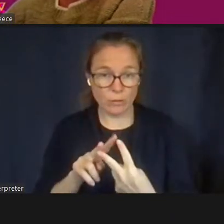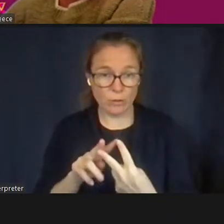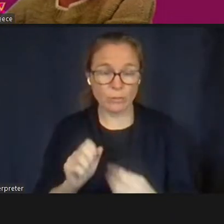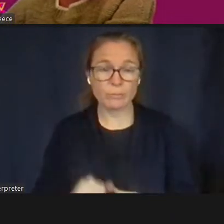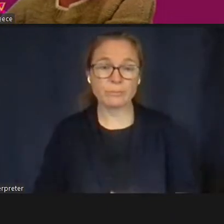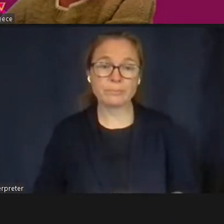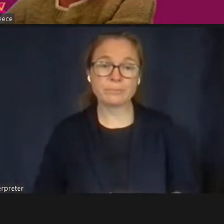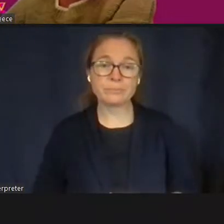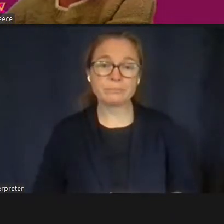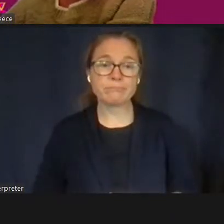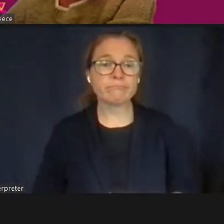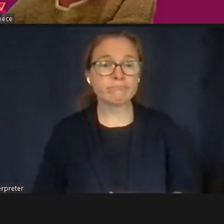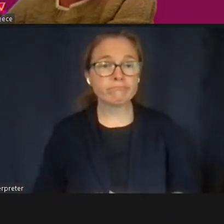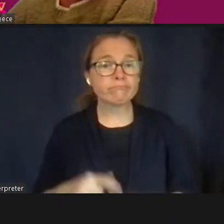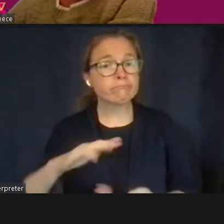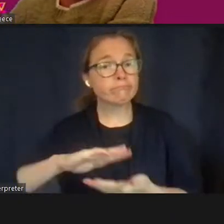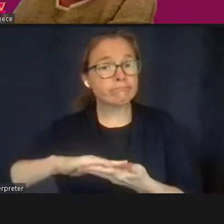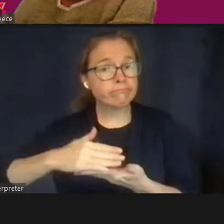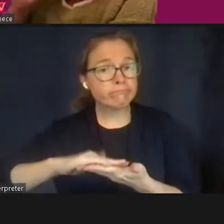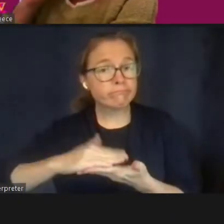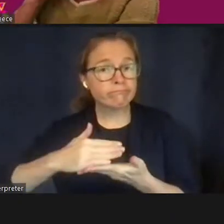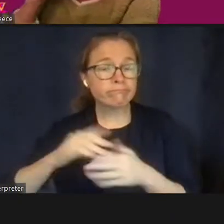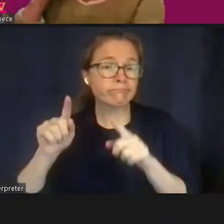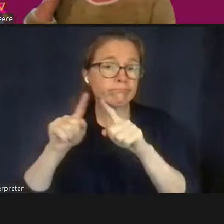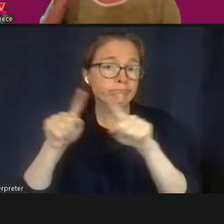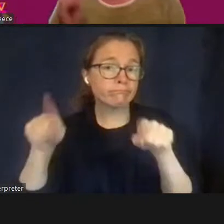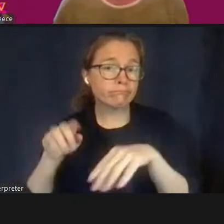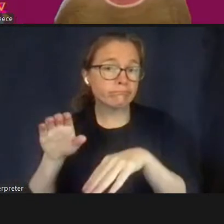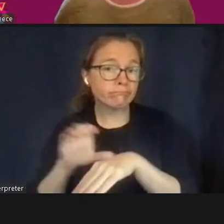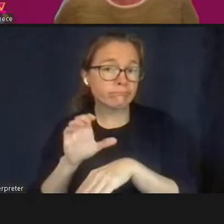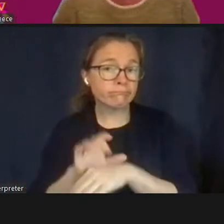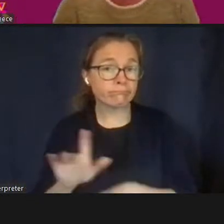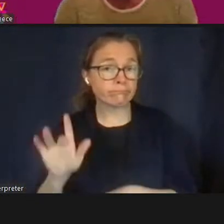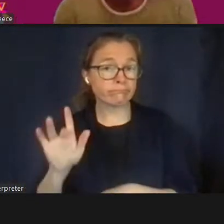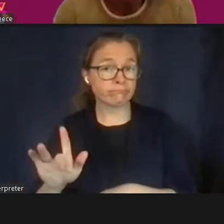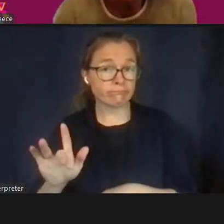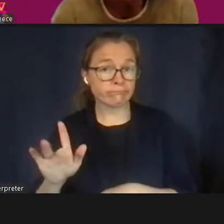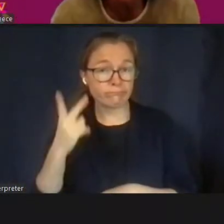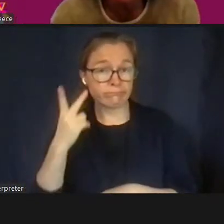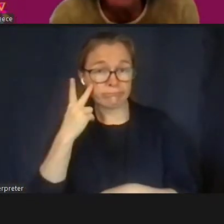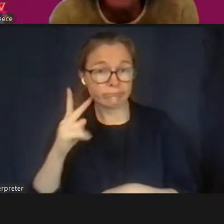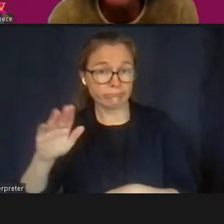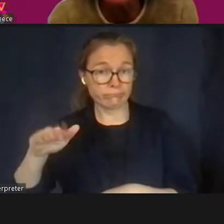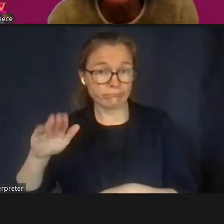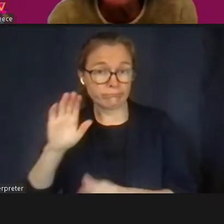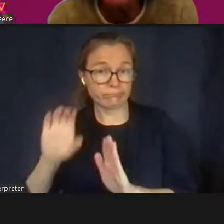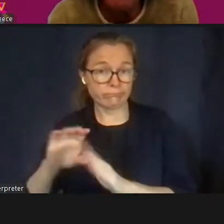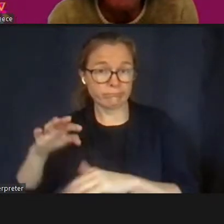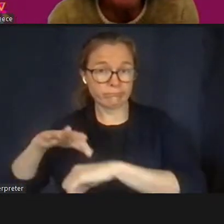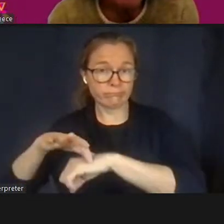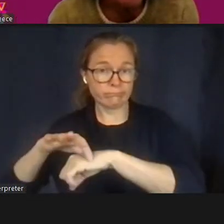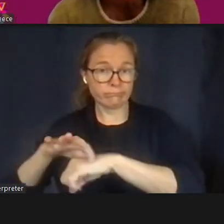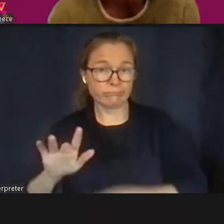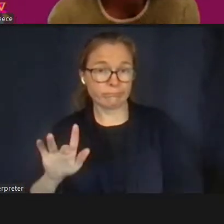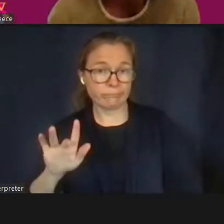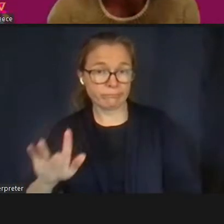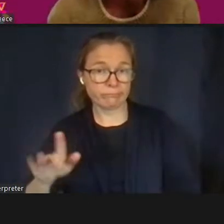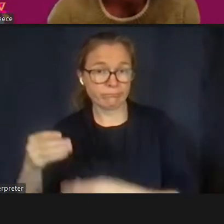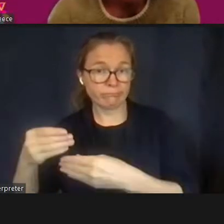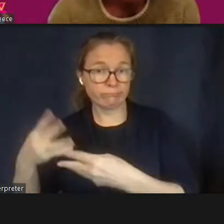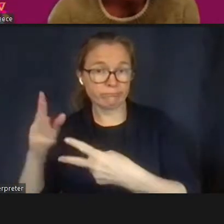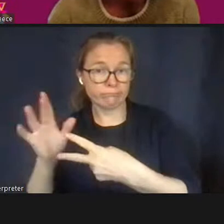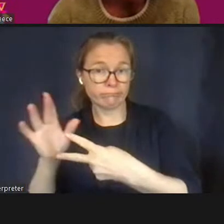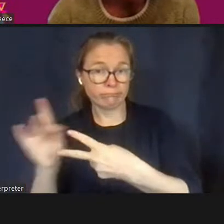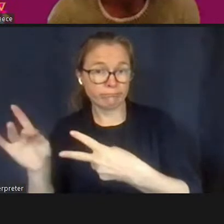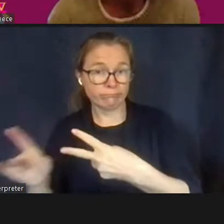a desktop or laptop computer, please click the globe icon at the bottom right of your computer screen. Or if